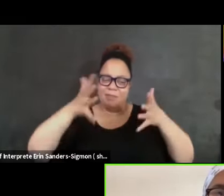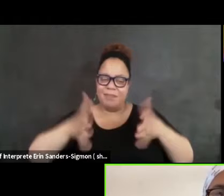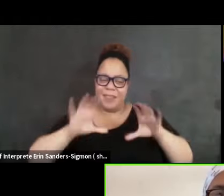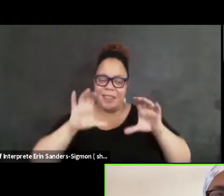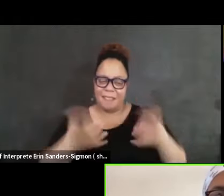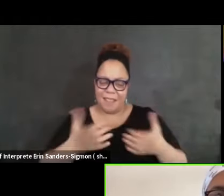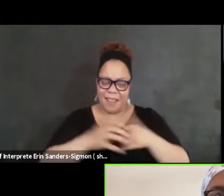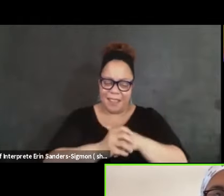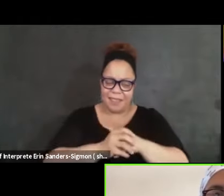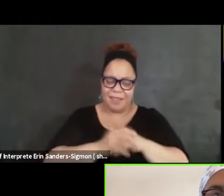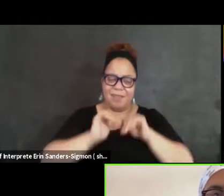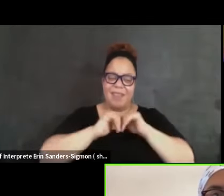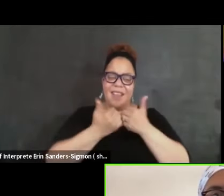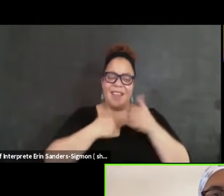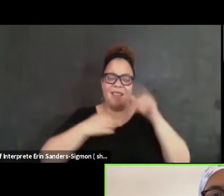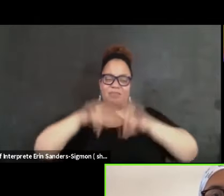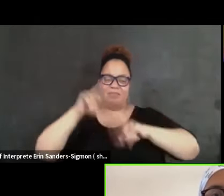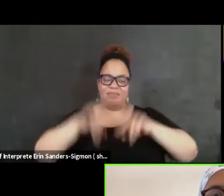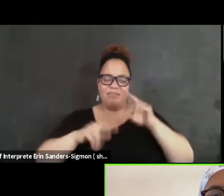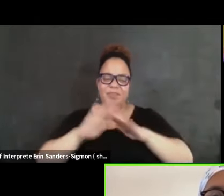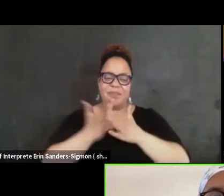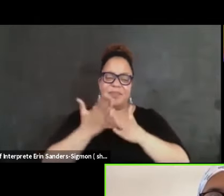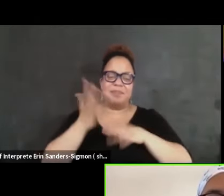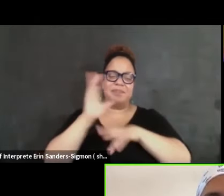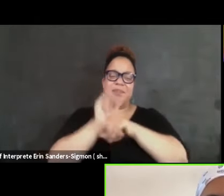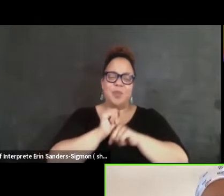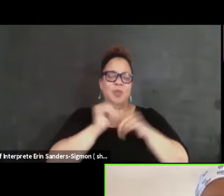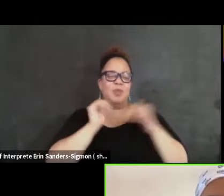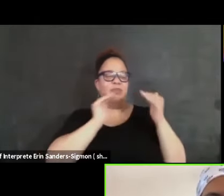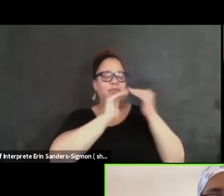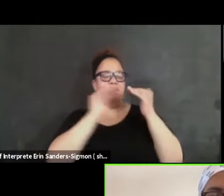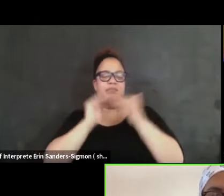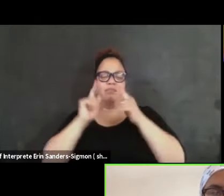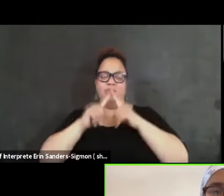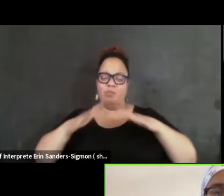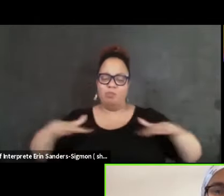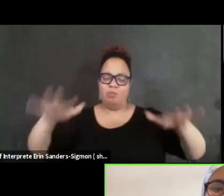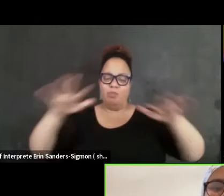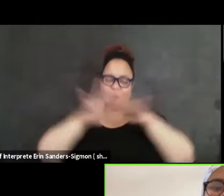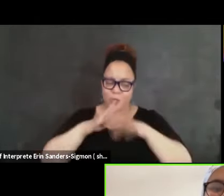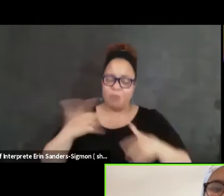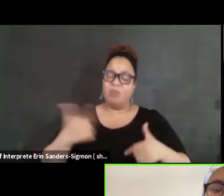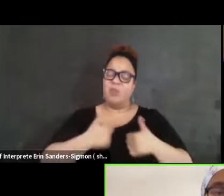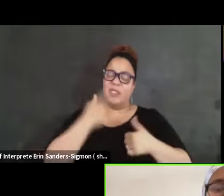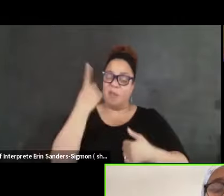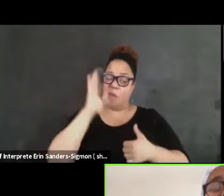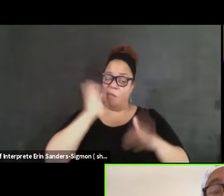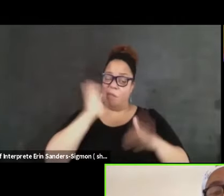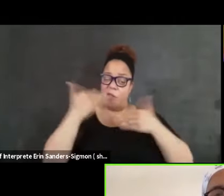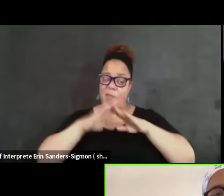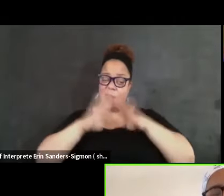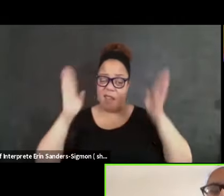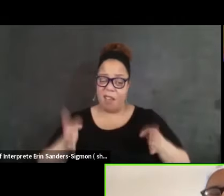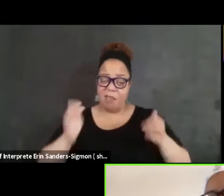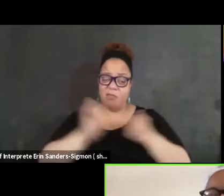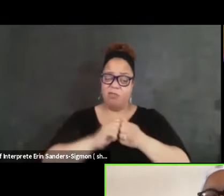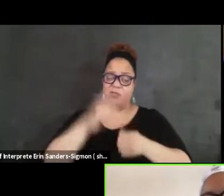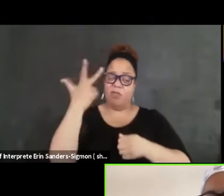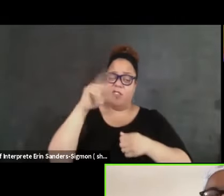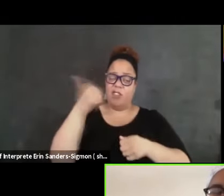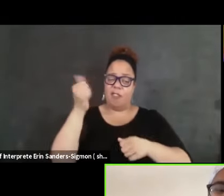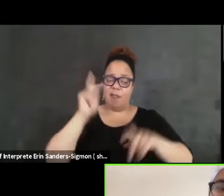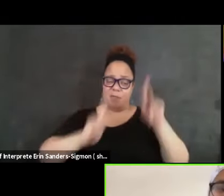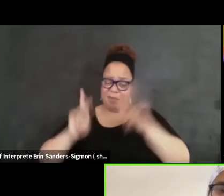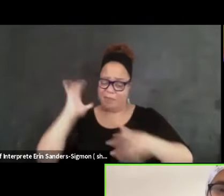in a one bedroom with two other people for 17 years of my life. I realize I get to say I have my 4.0